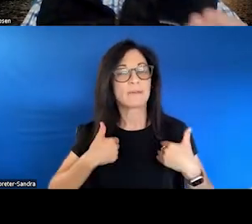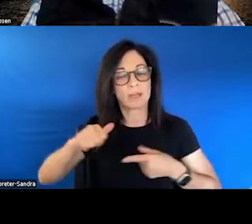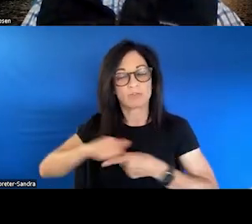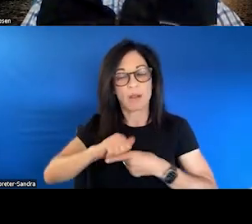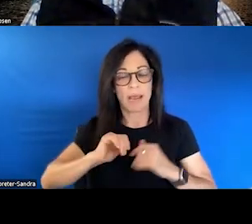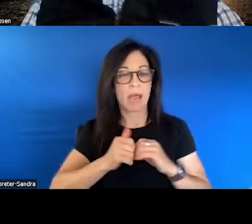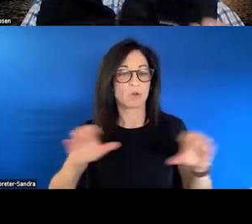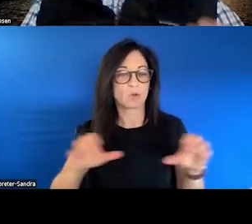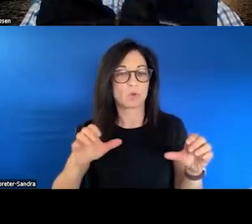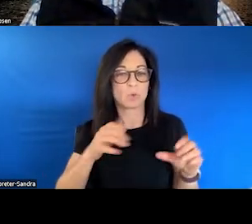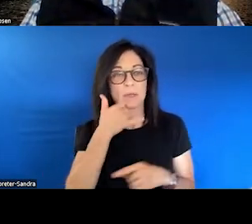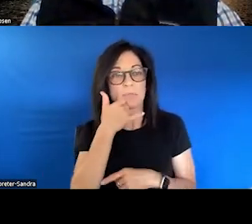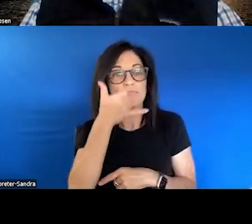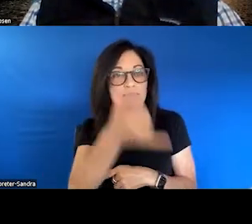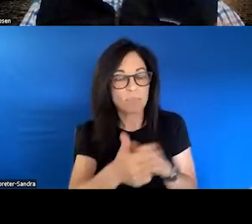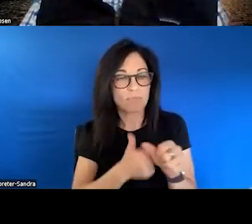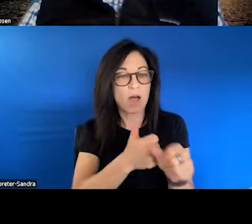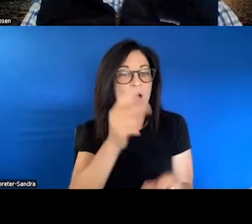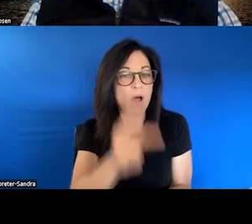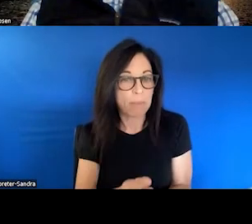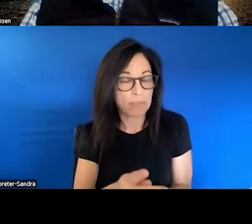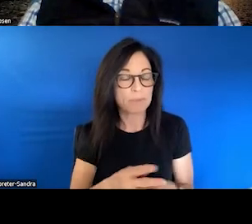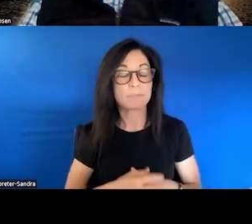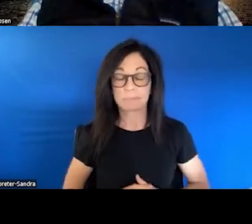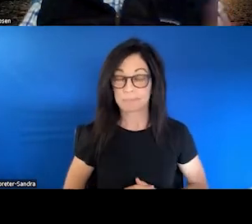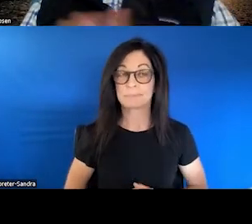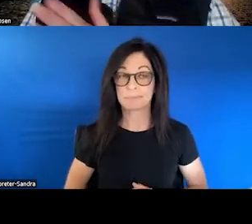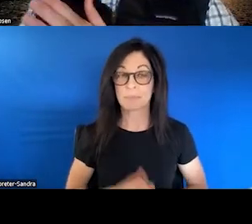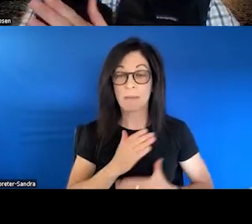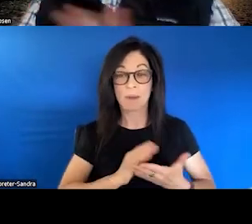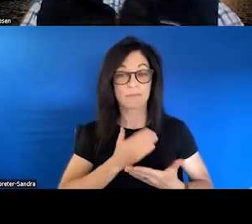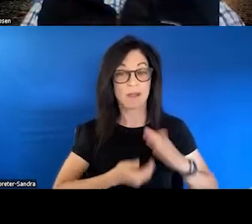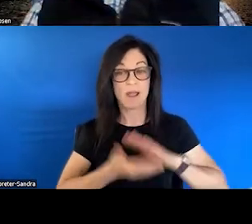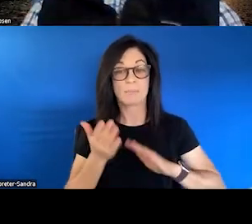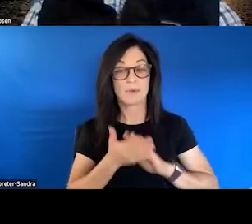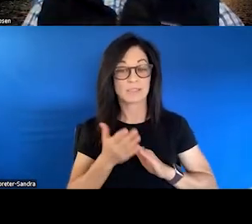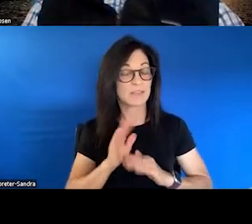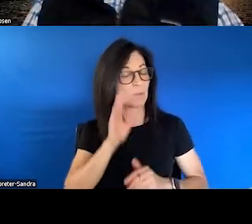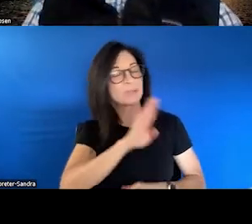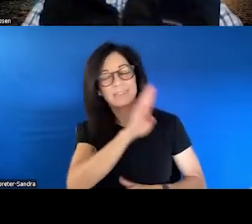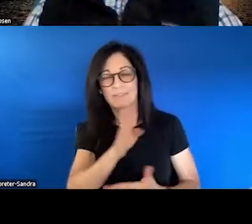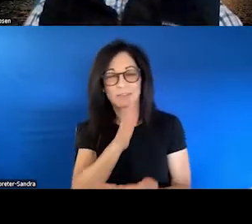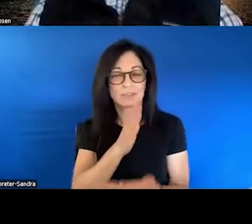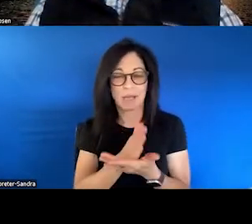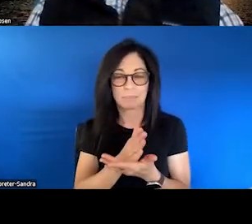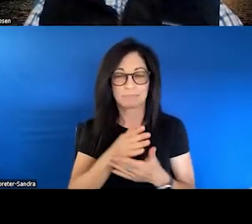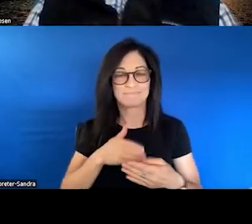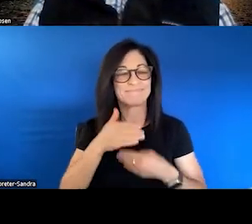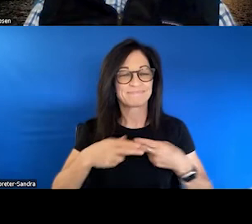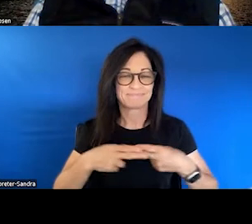perform an outgoing follow-up call. And it's really part of our operation that never stops. Next slide,